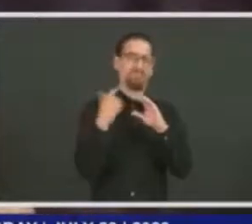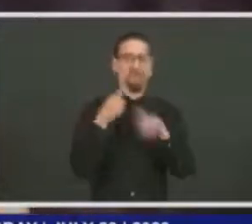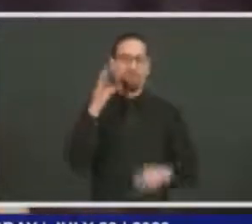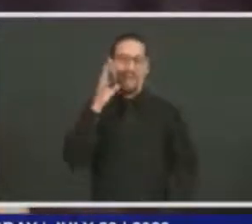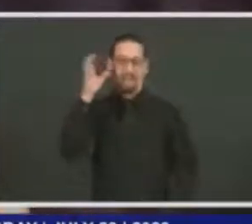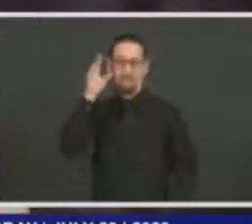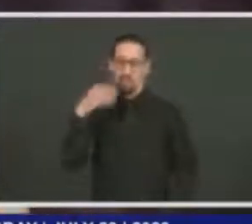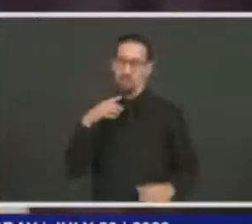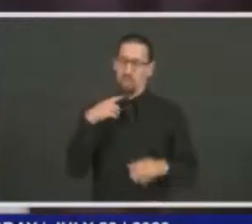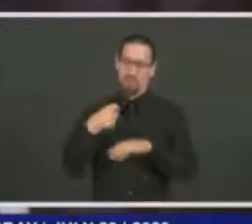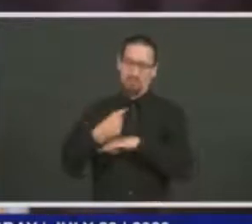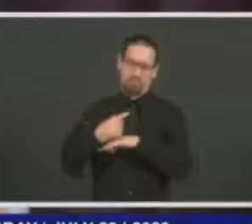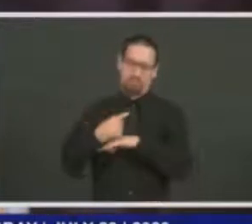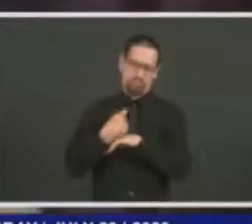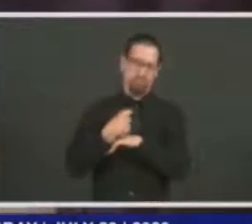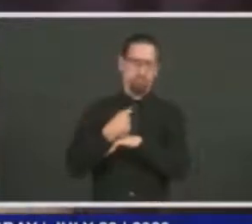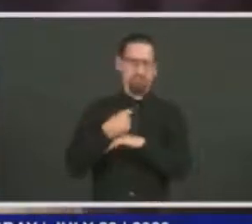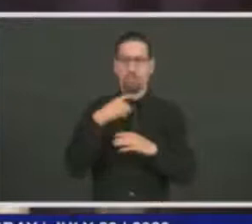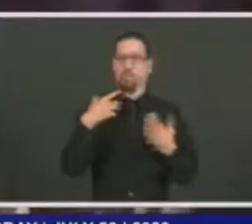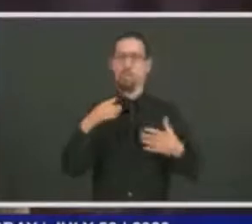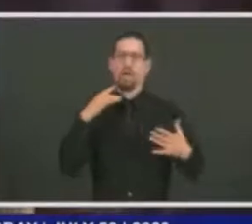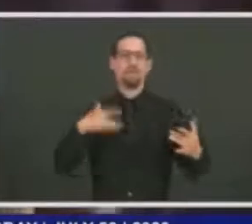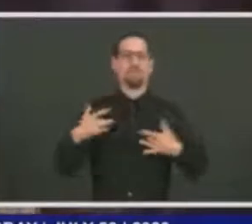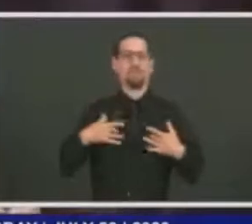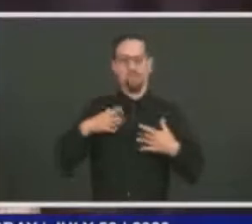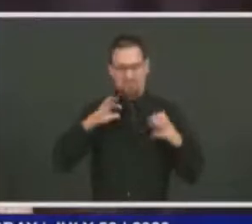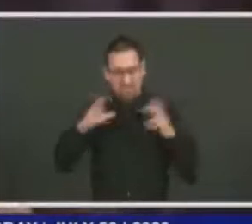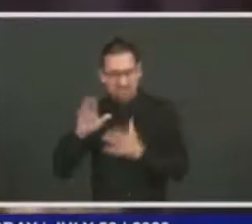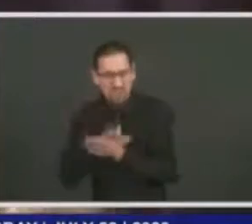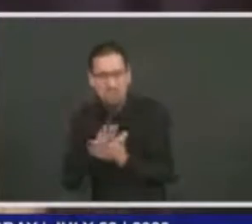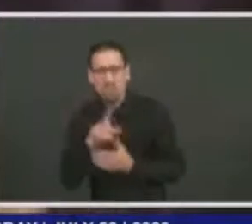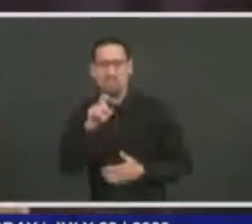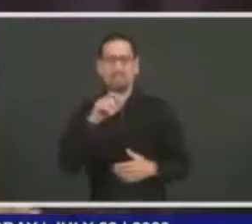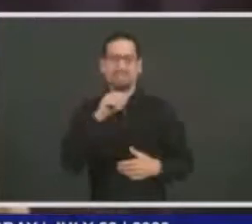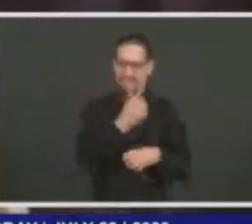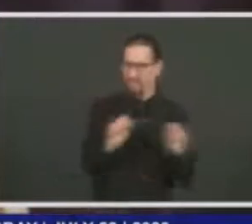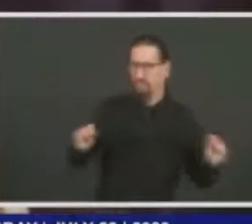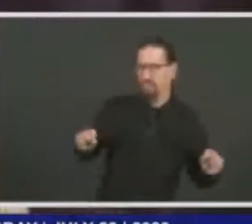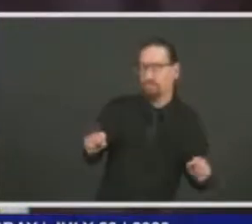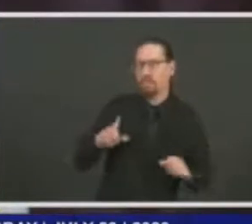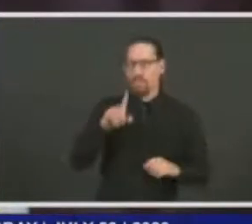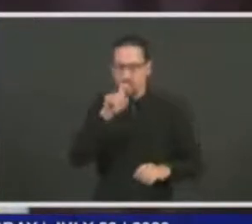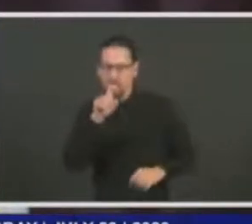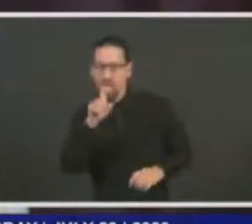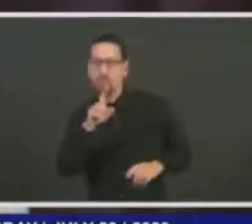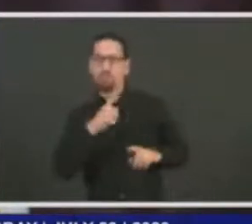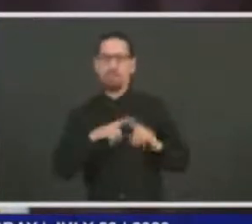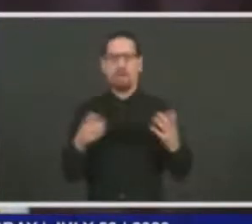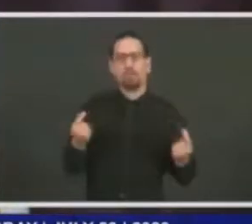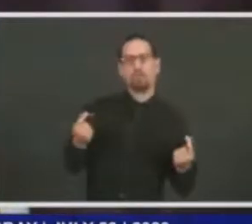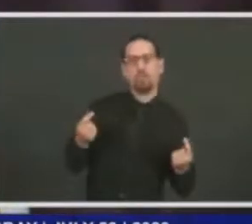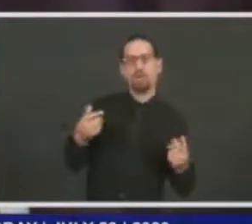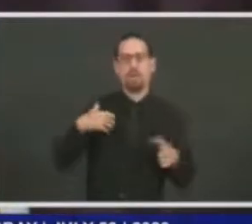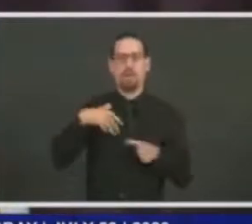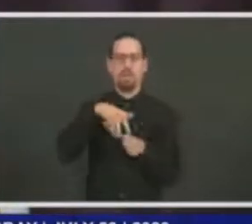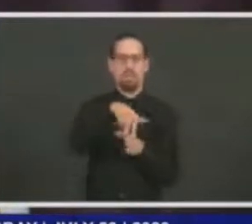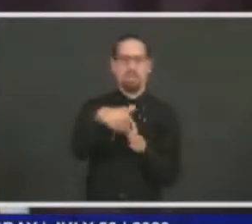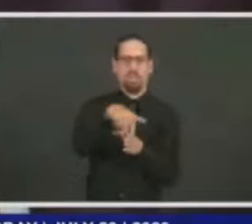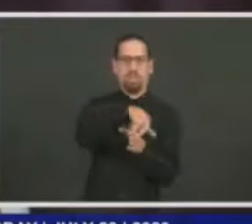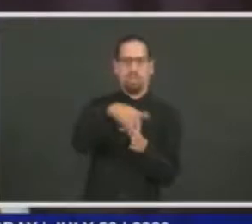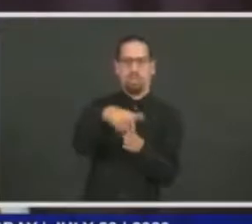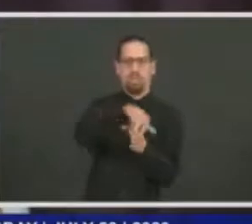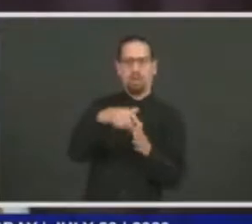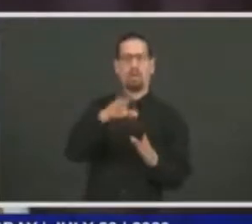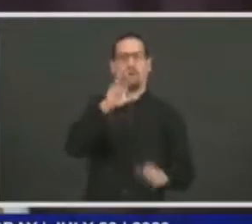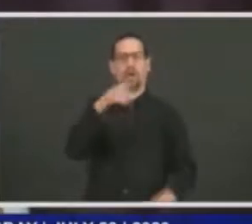I want my child to come back to school, I want things to be safe. We have read every single one of those emails. We hear you. We hear